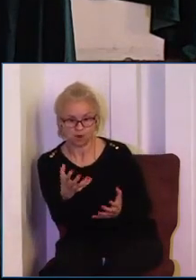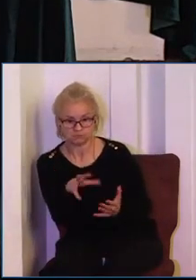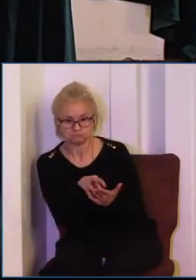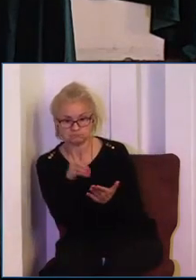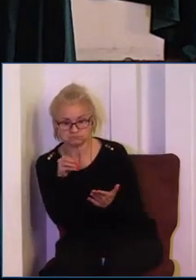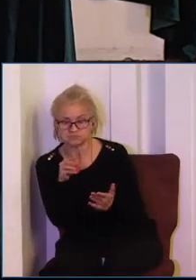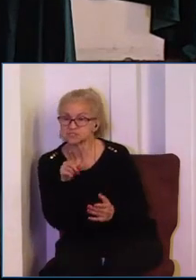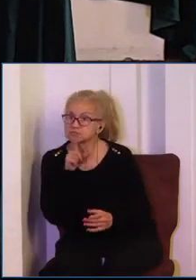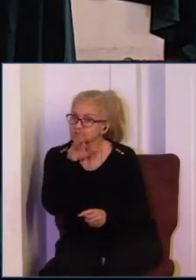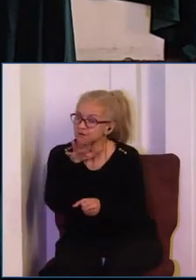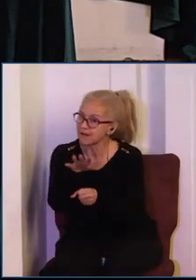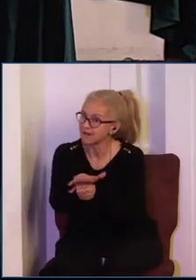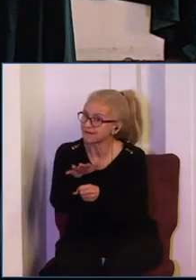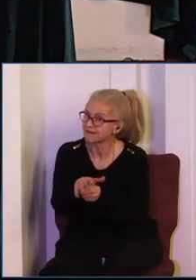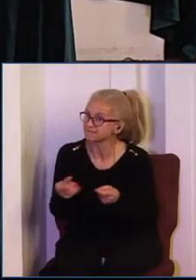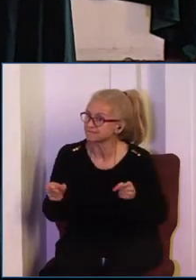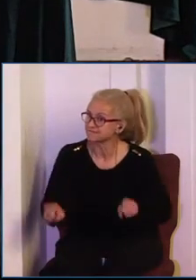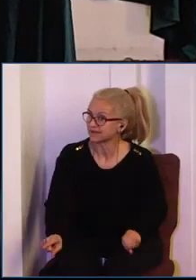And